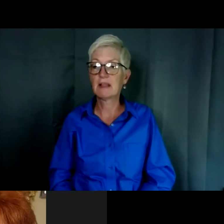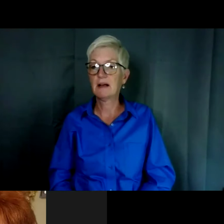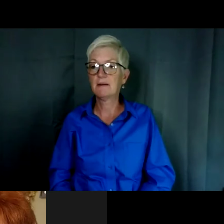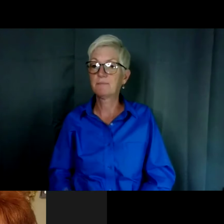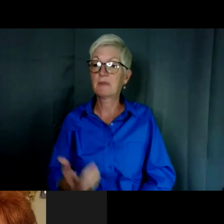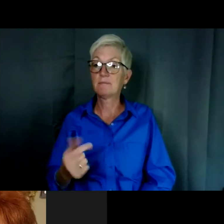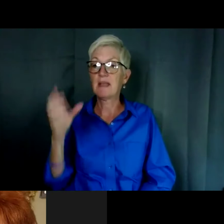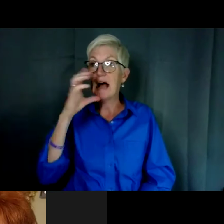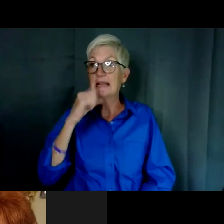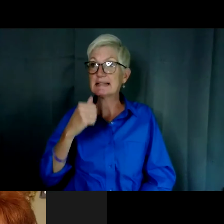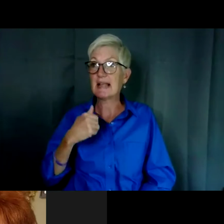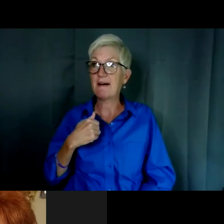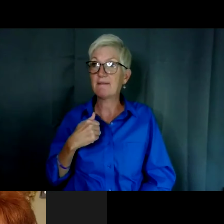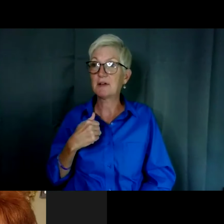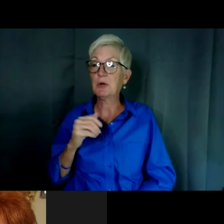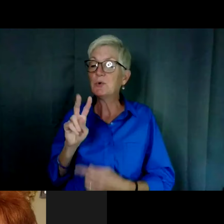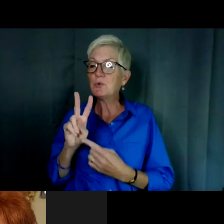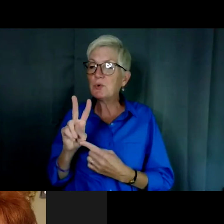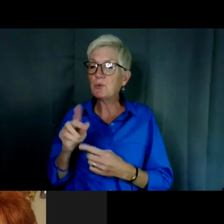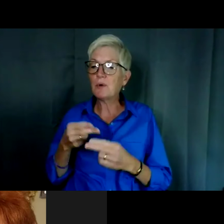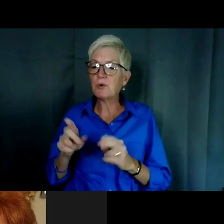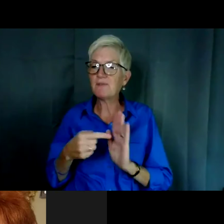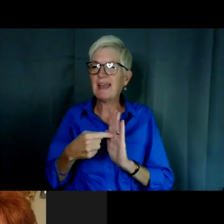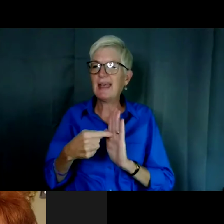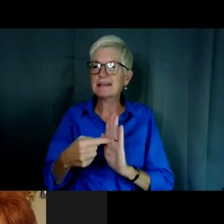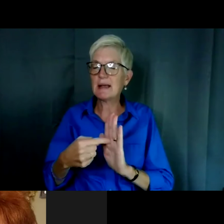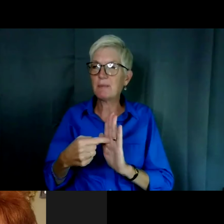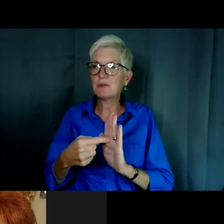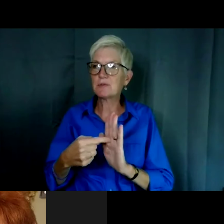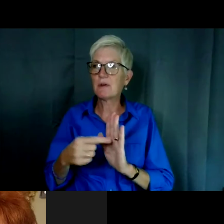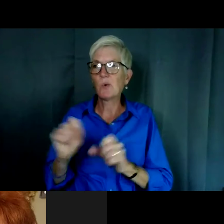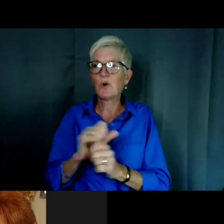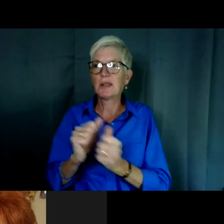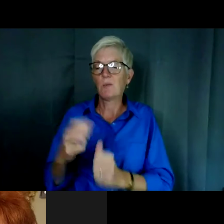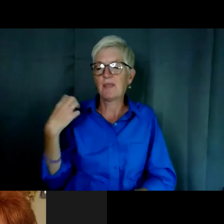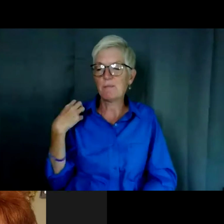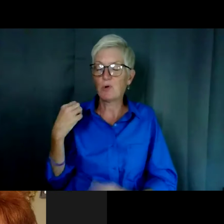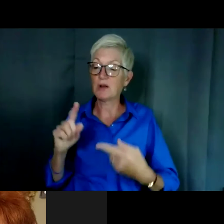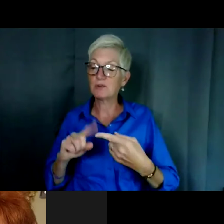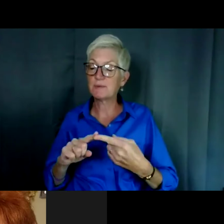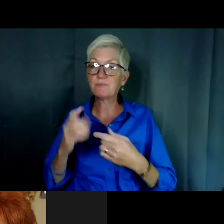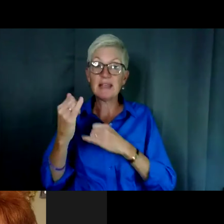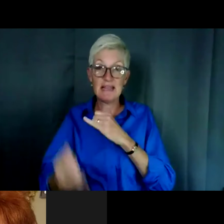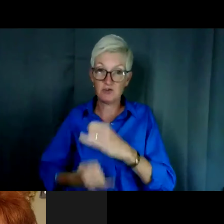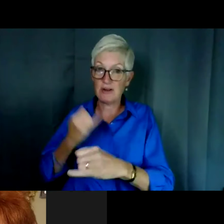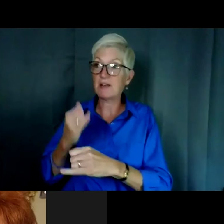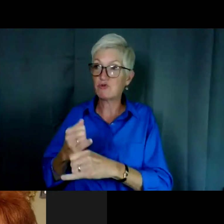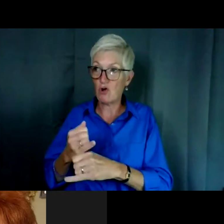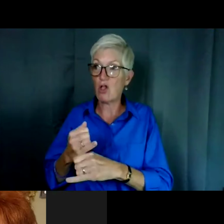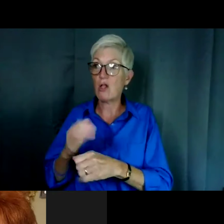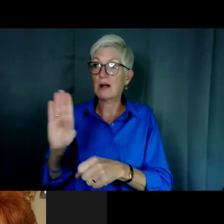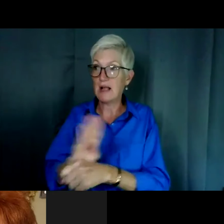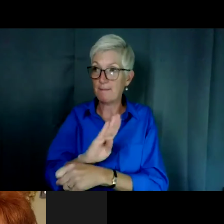I guess I have two quick examples left with employers that I've worked with. One was an international